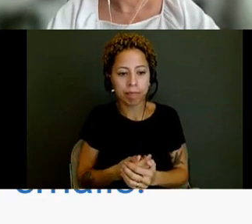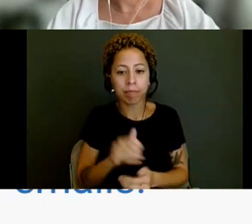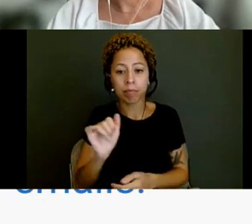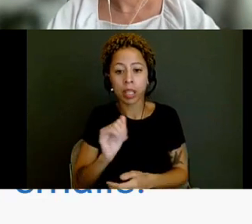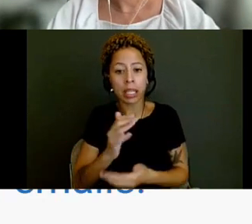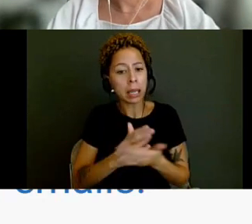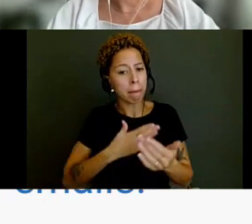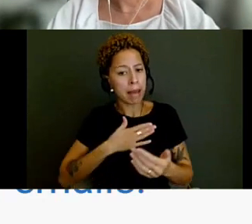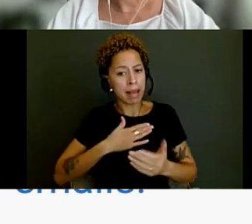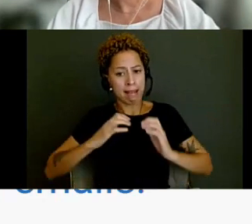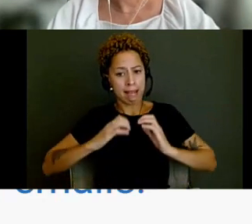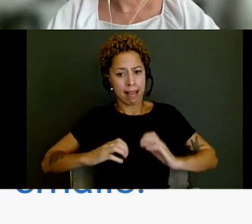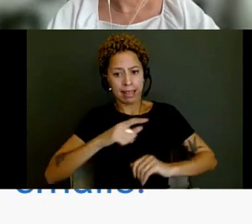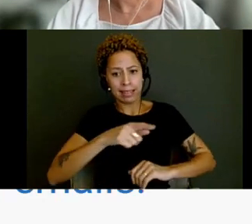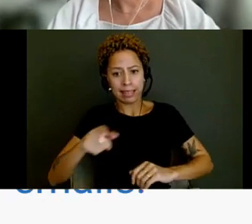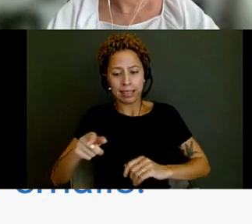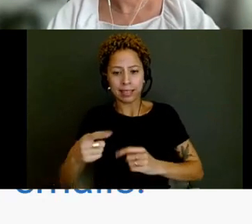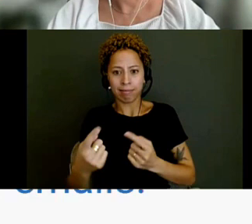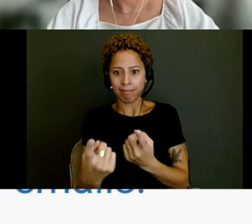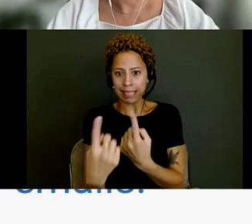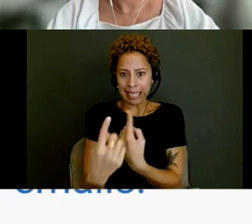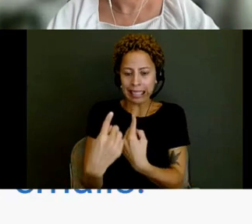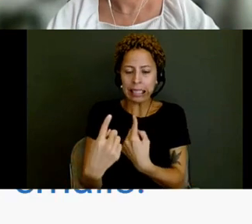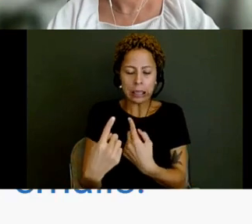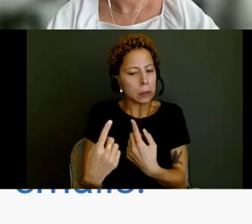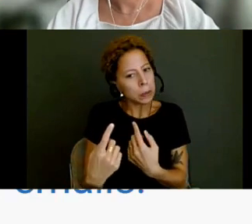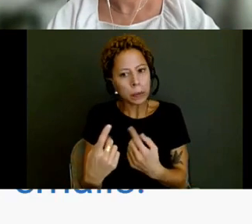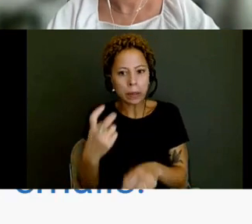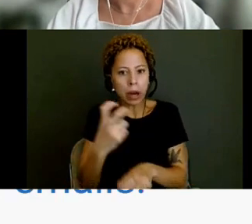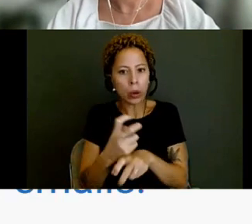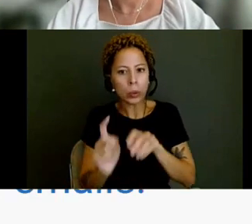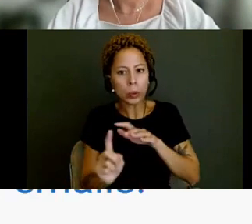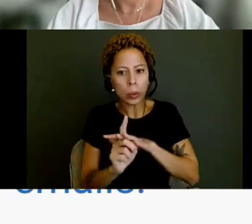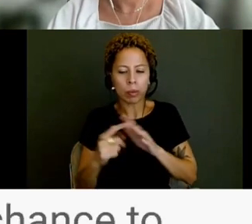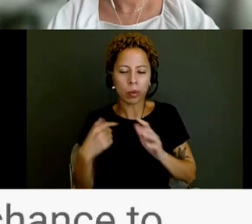We want to do whatever we can to help them succeed.